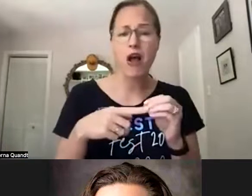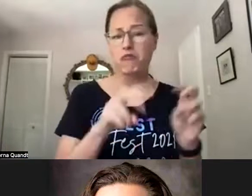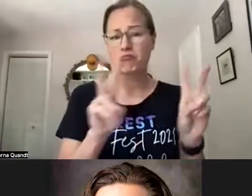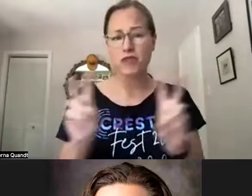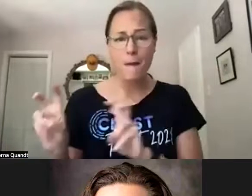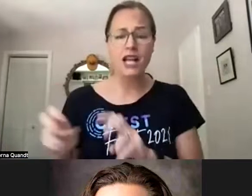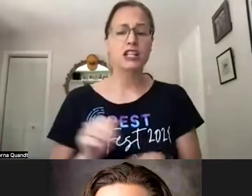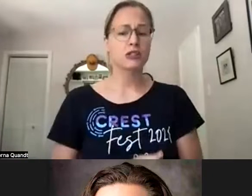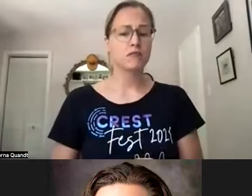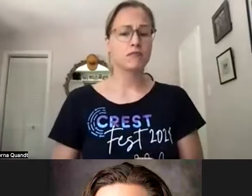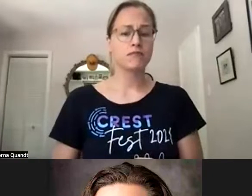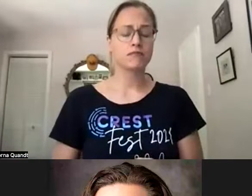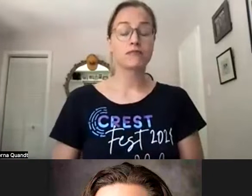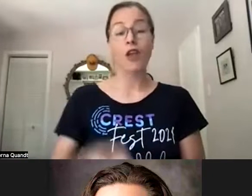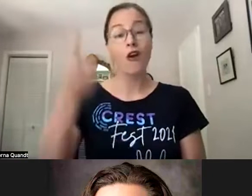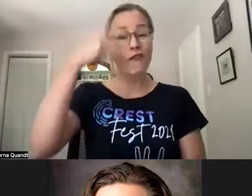go,